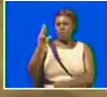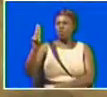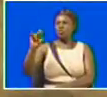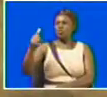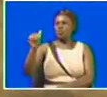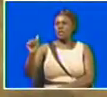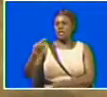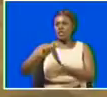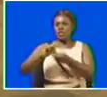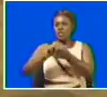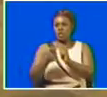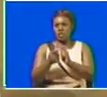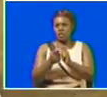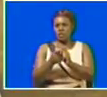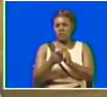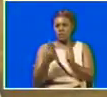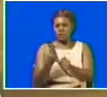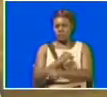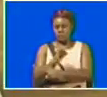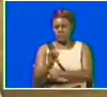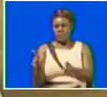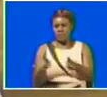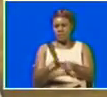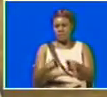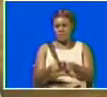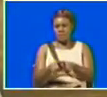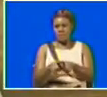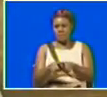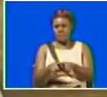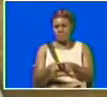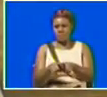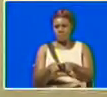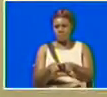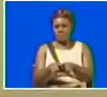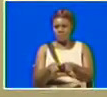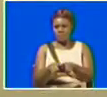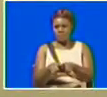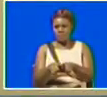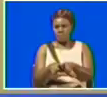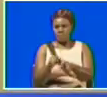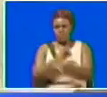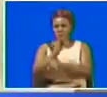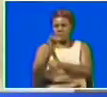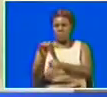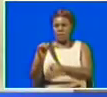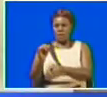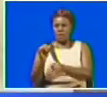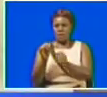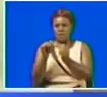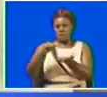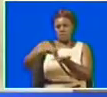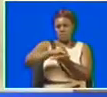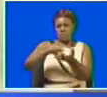they're redefining 3D printing. This bust of physicist Albert Einstein, the Statue of Liberty, to the White